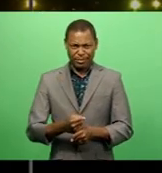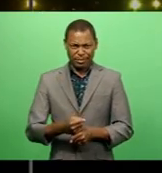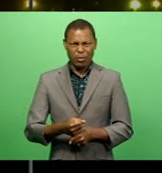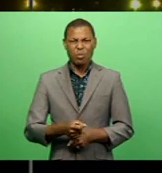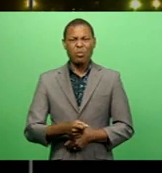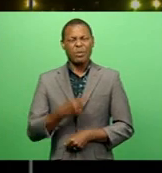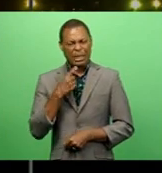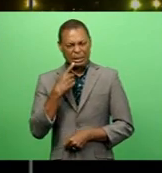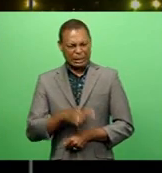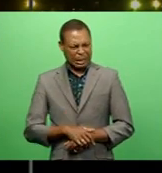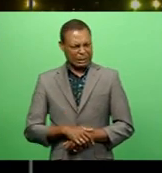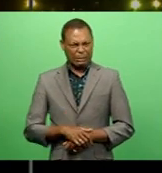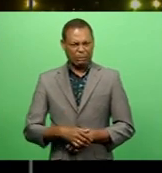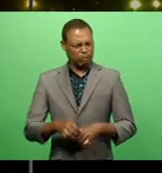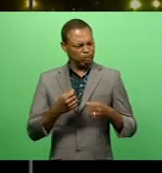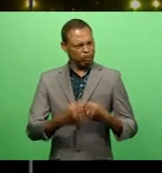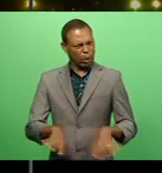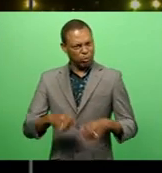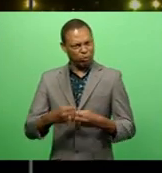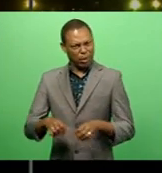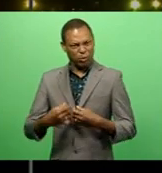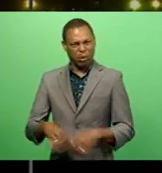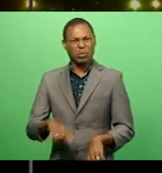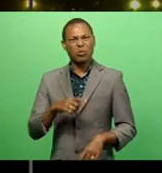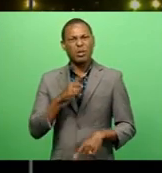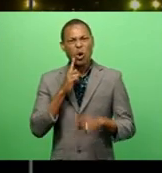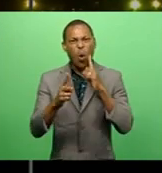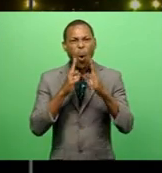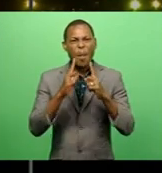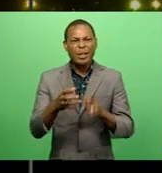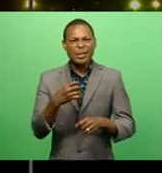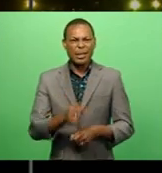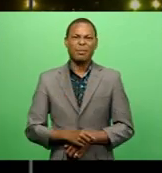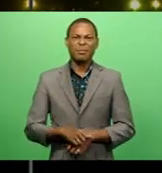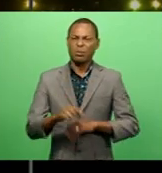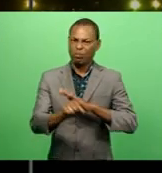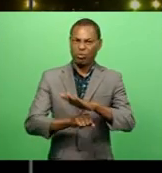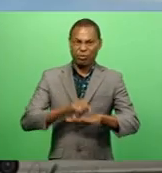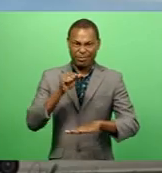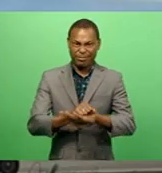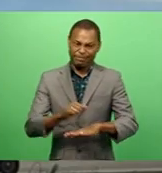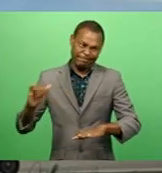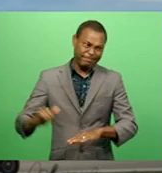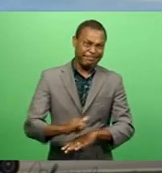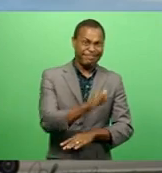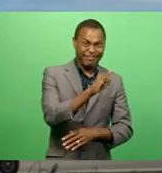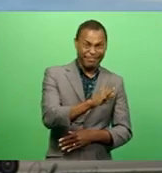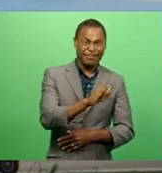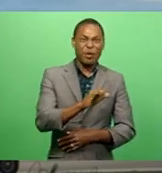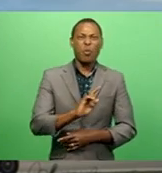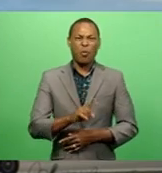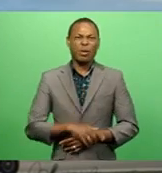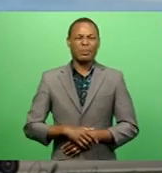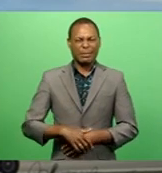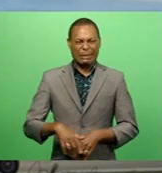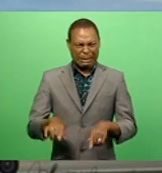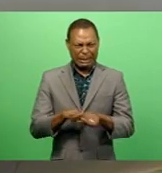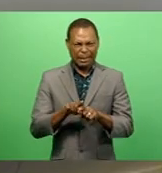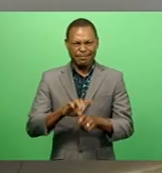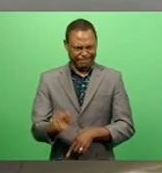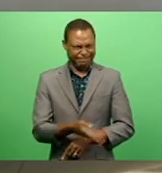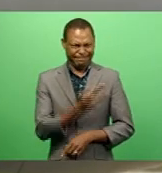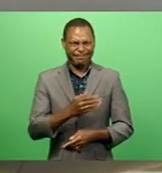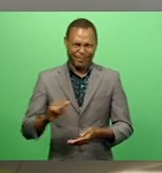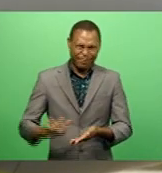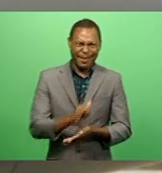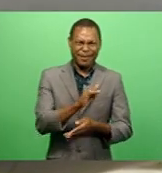rubbished claims that he chartered a flight to Singapore for his medical treatment. Syed Qayyum left Fiji on a Fiji Airways flight. Speaking to